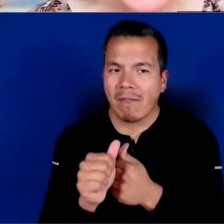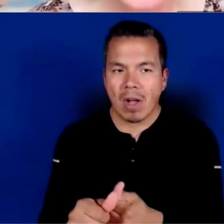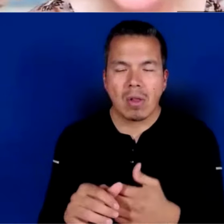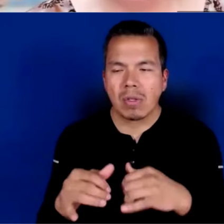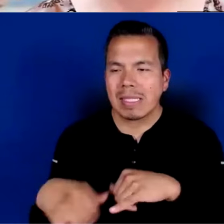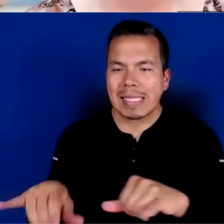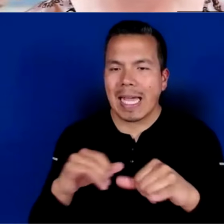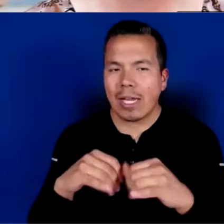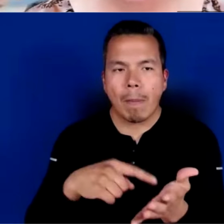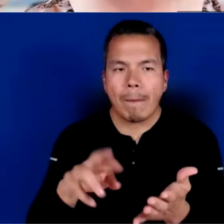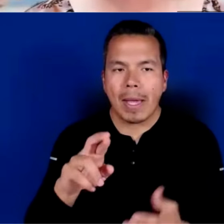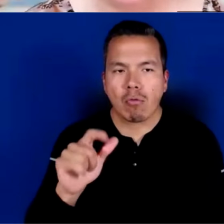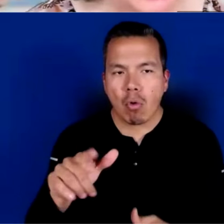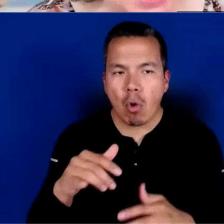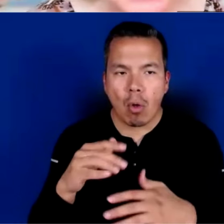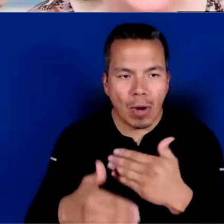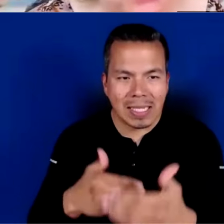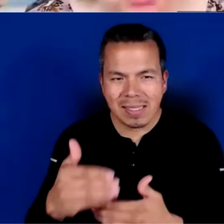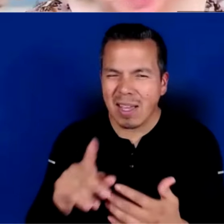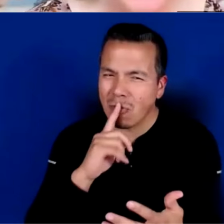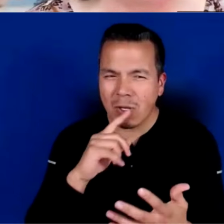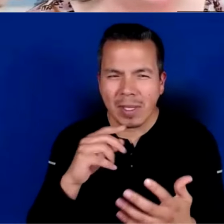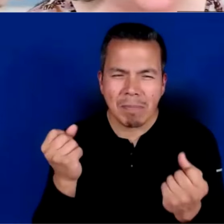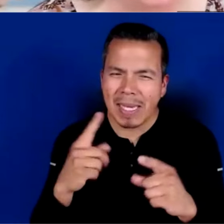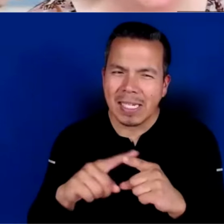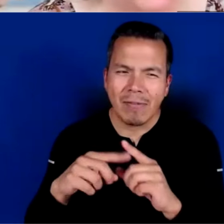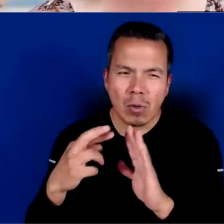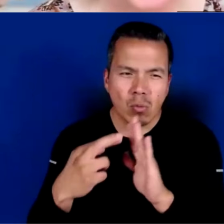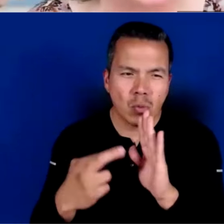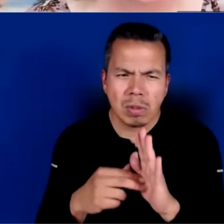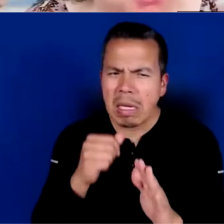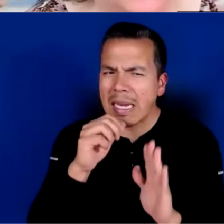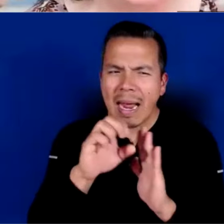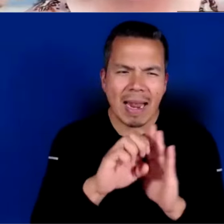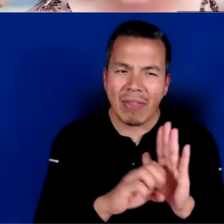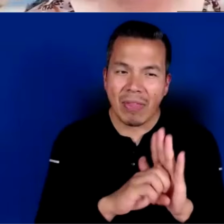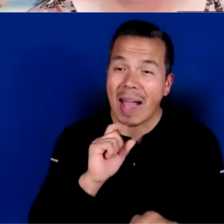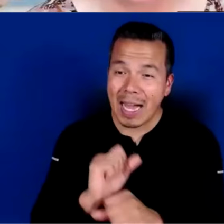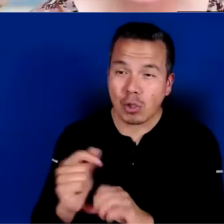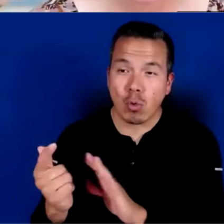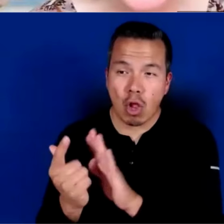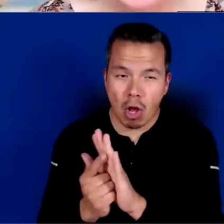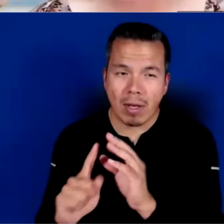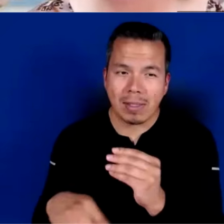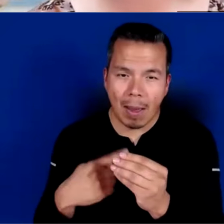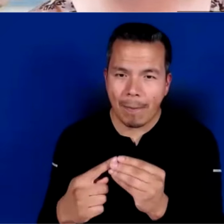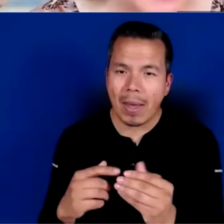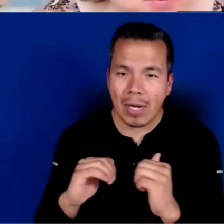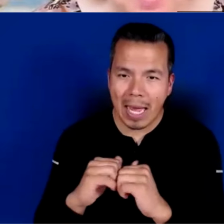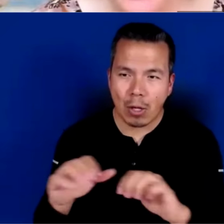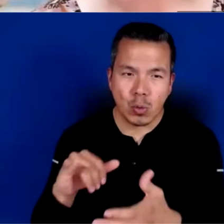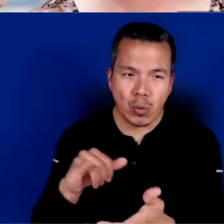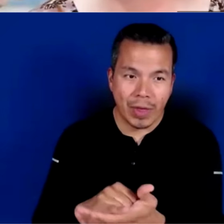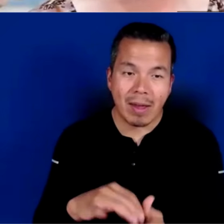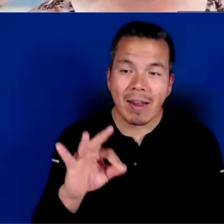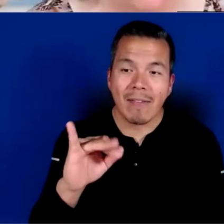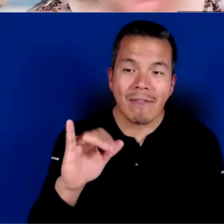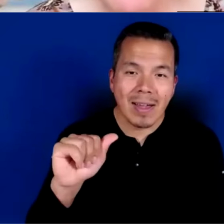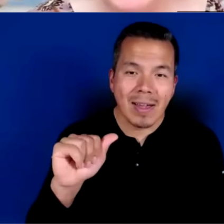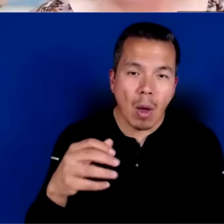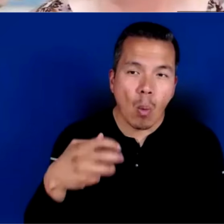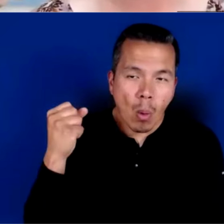payroll practices, and there's all kinds of rules around that, not ethical rules, but actually laws about how to do that, FICA